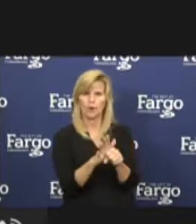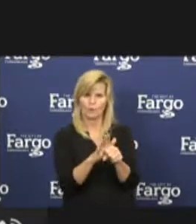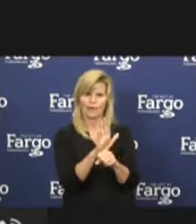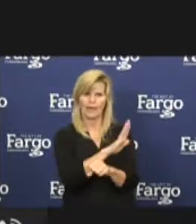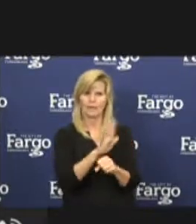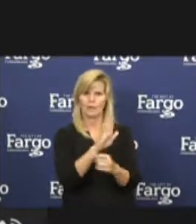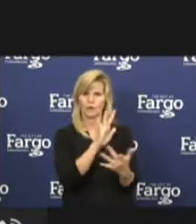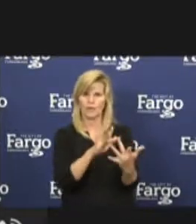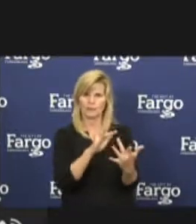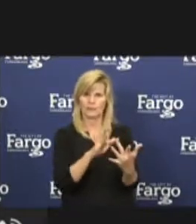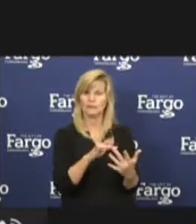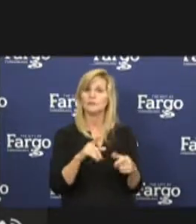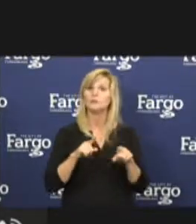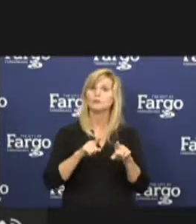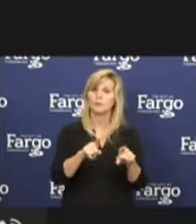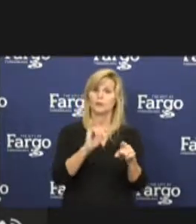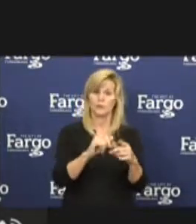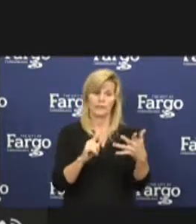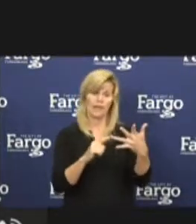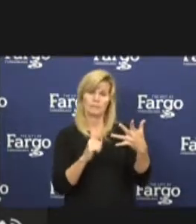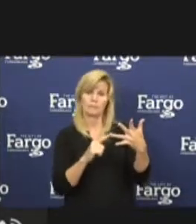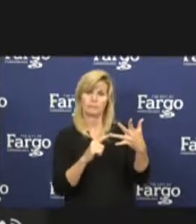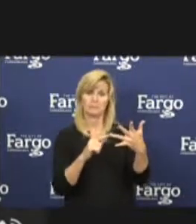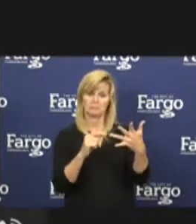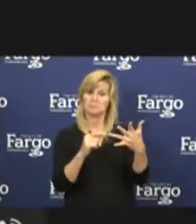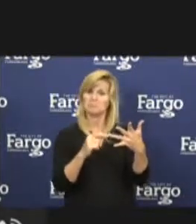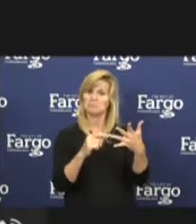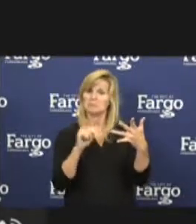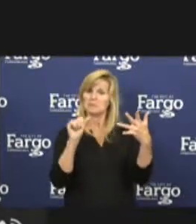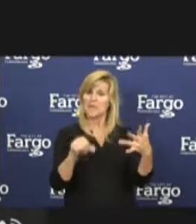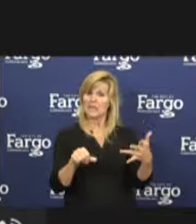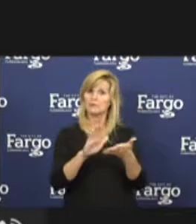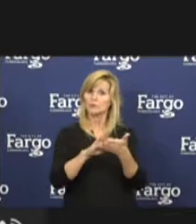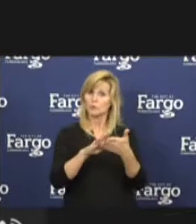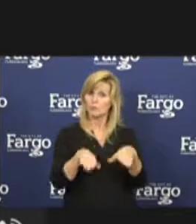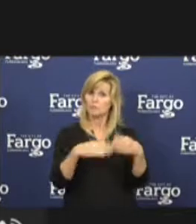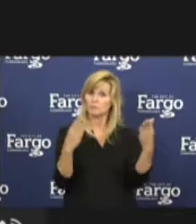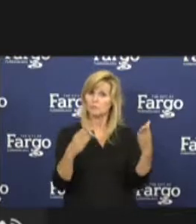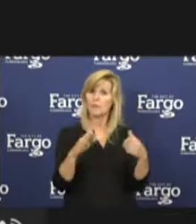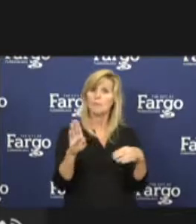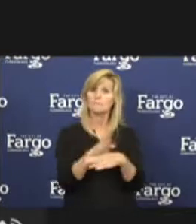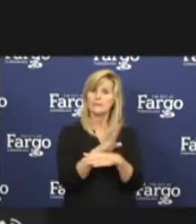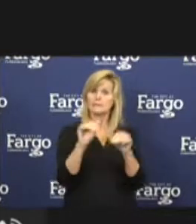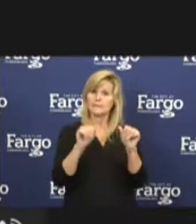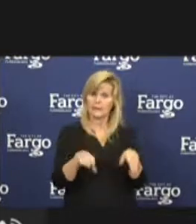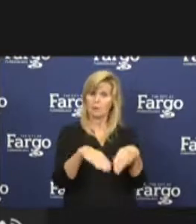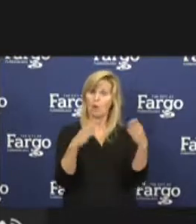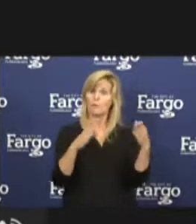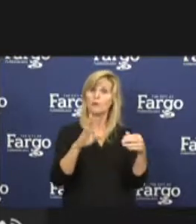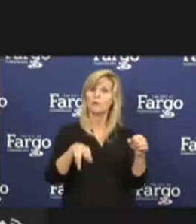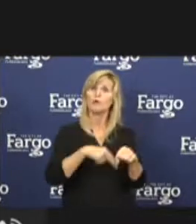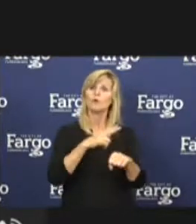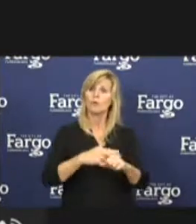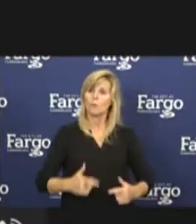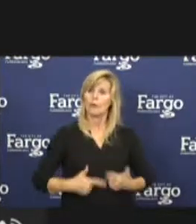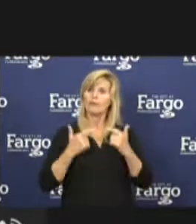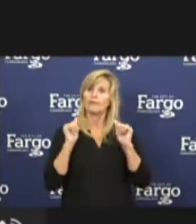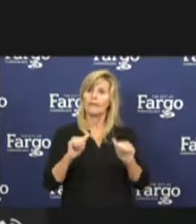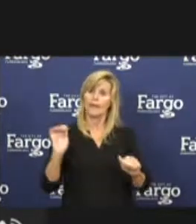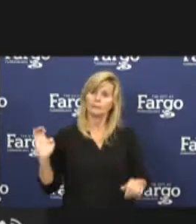contacts. So during this level, schools and businesses can reopen and much of normal life can begin to